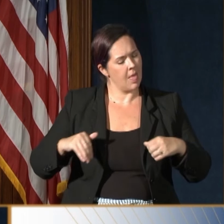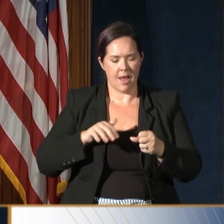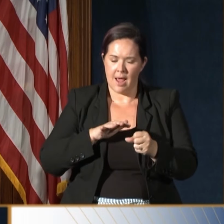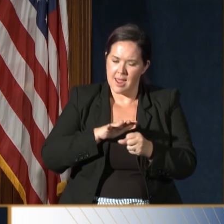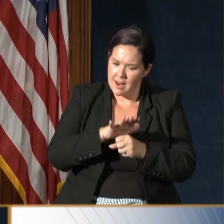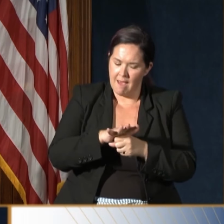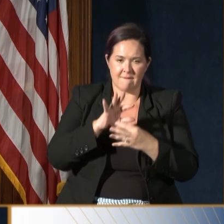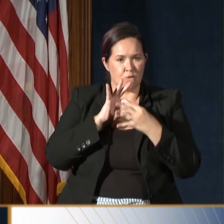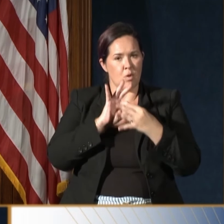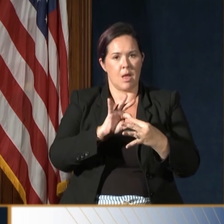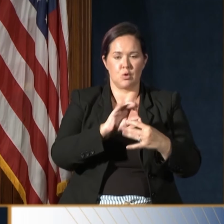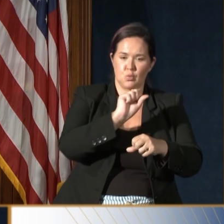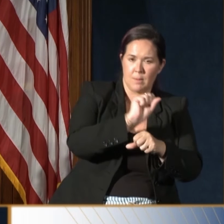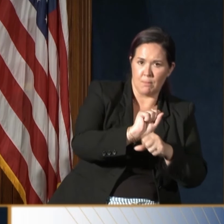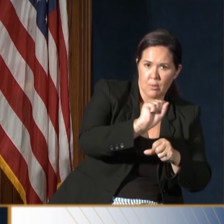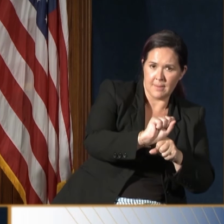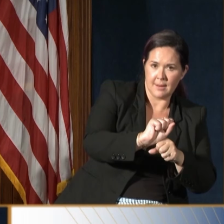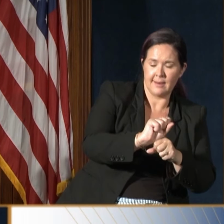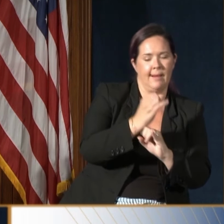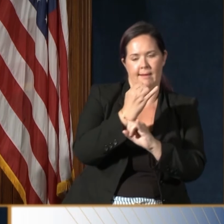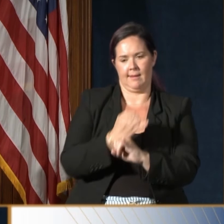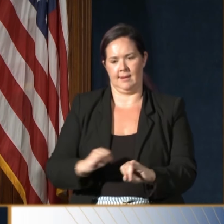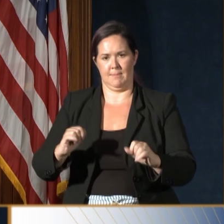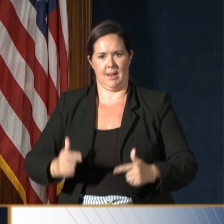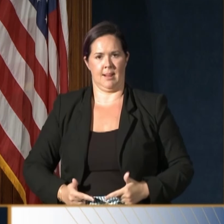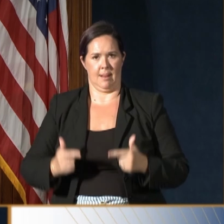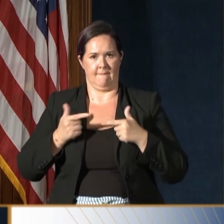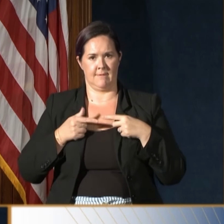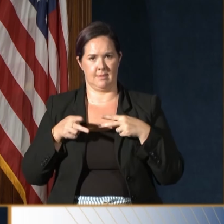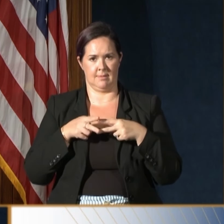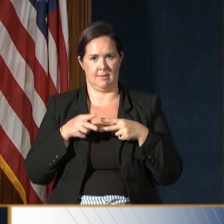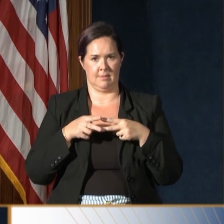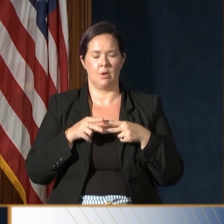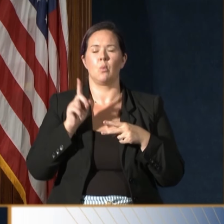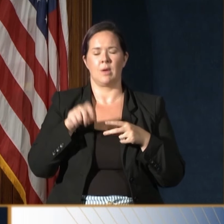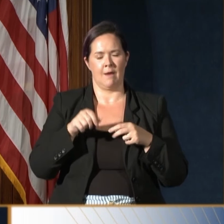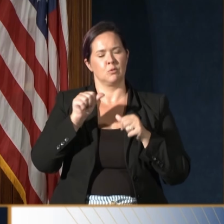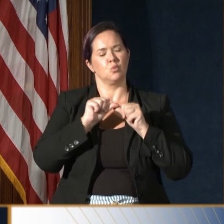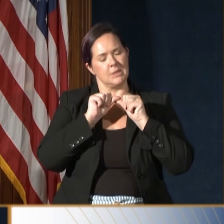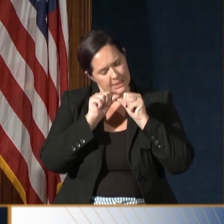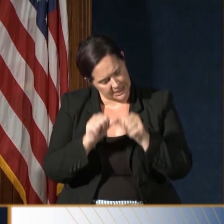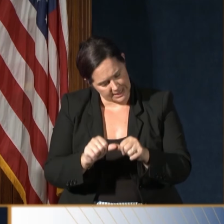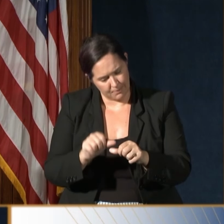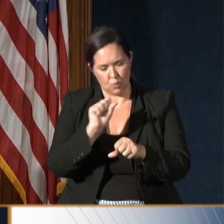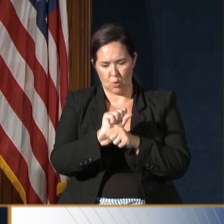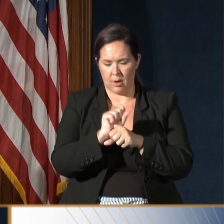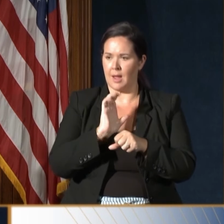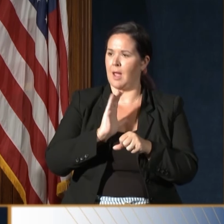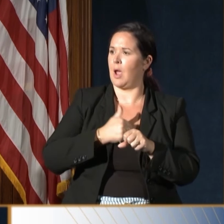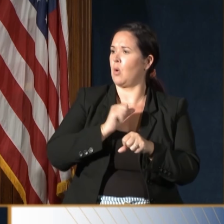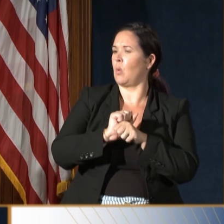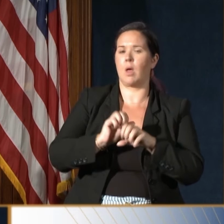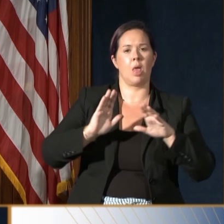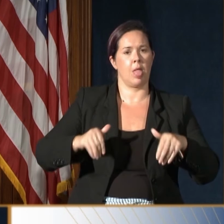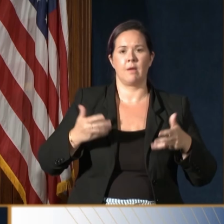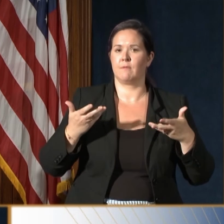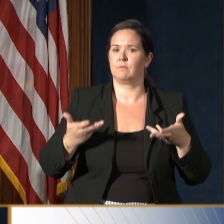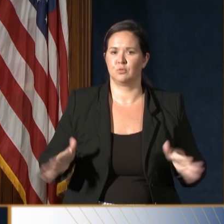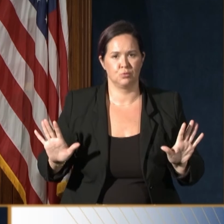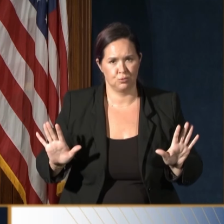employment and independent living. And we need to keep working. Our job is not yet done.